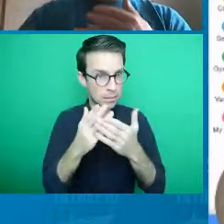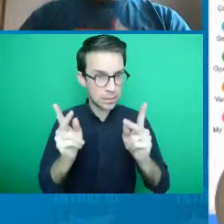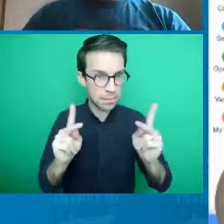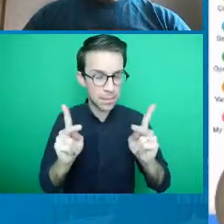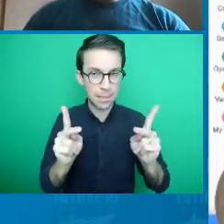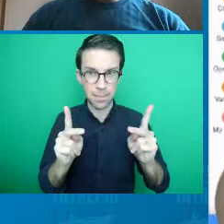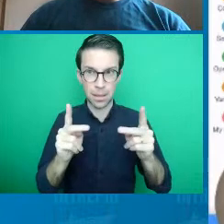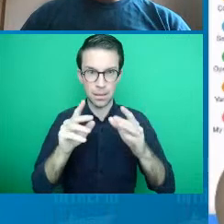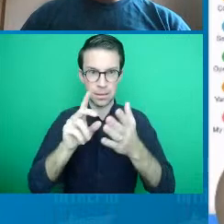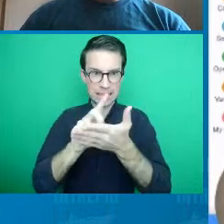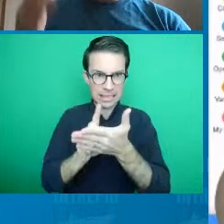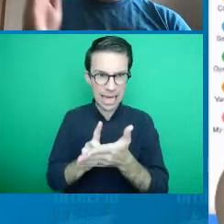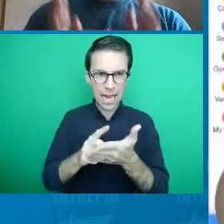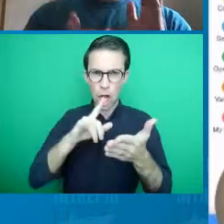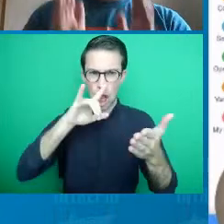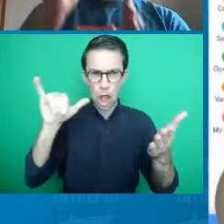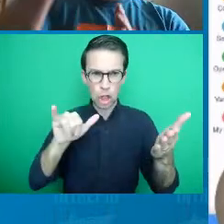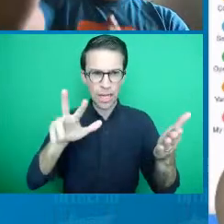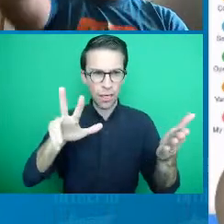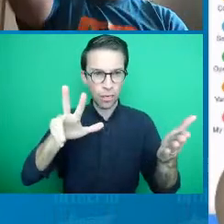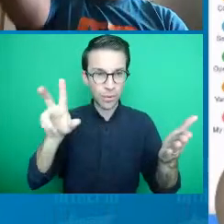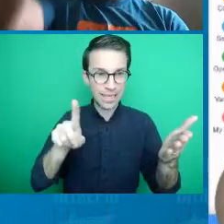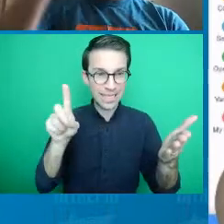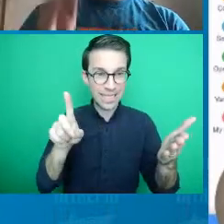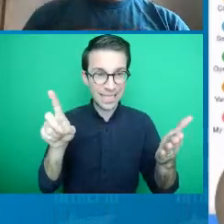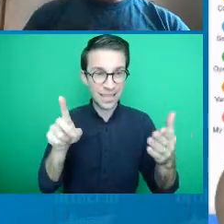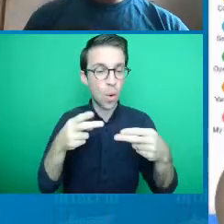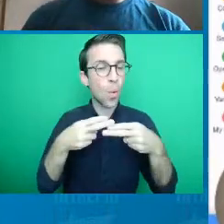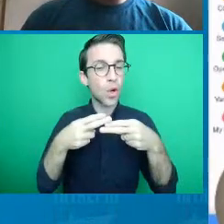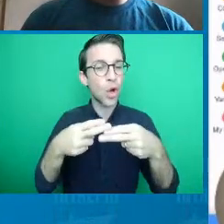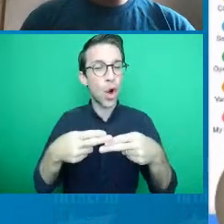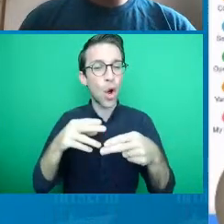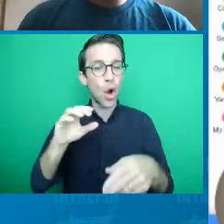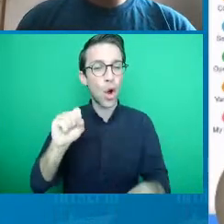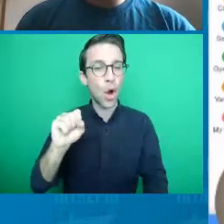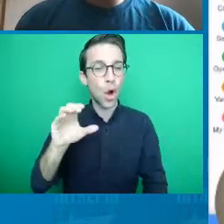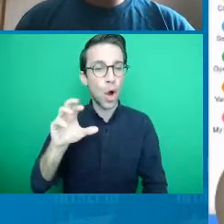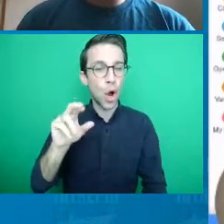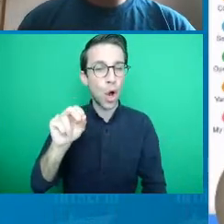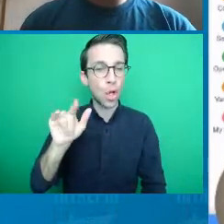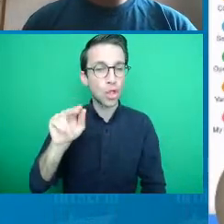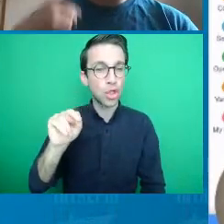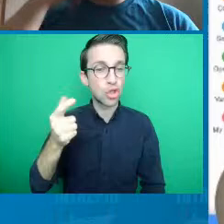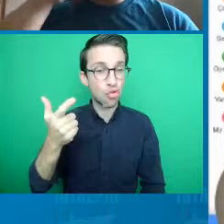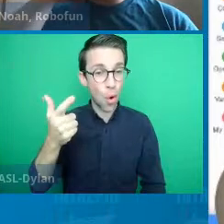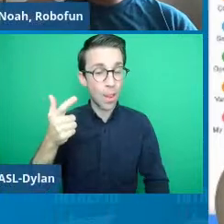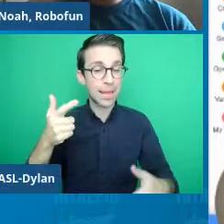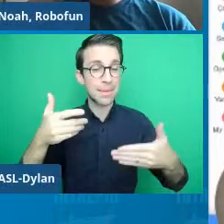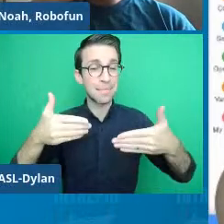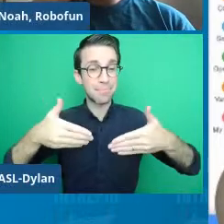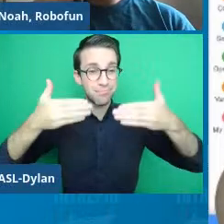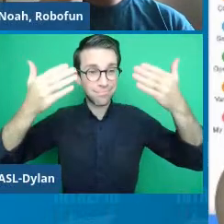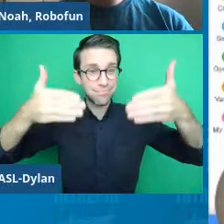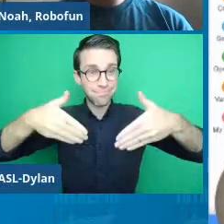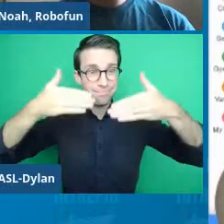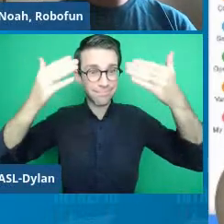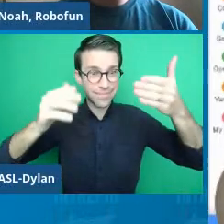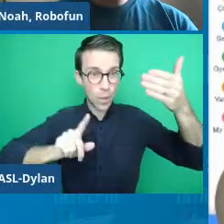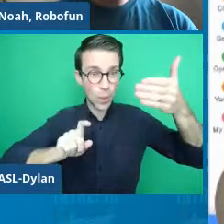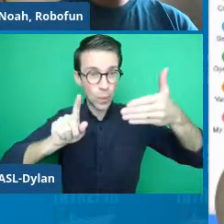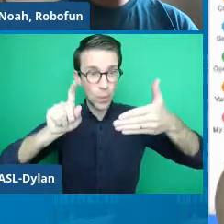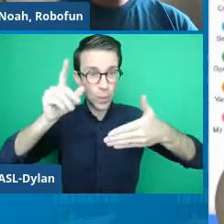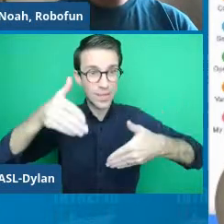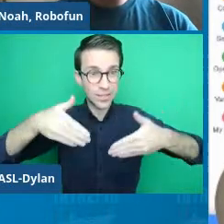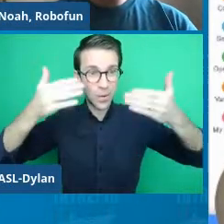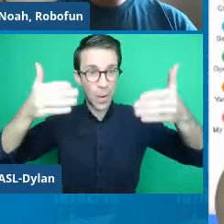they're three-dimensional. It's called scrolling, or where the screen will go up as the character moves. So they can get very interesting.